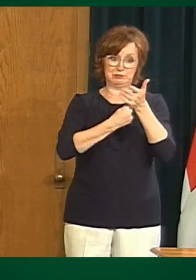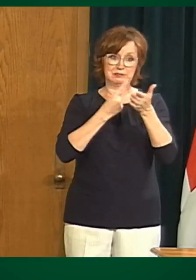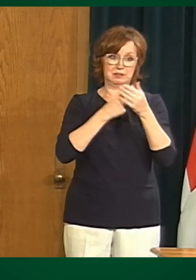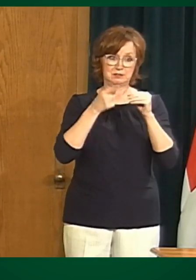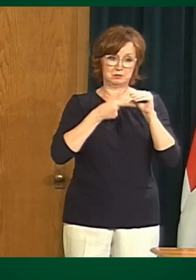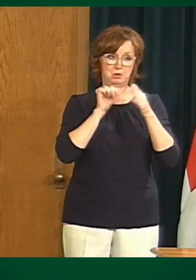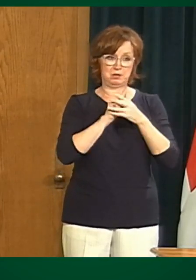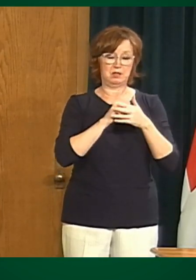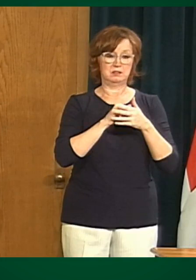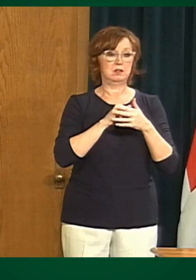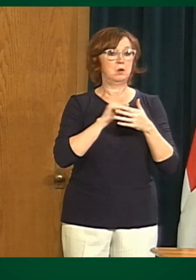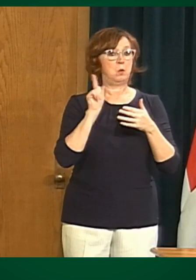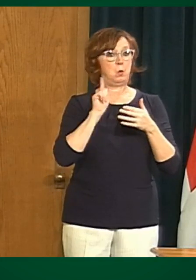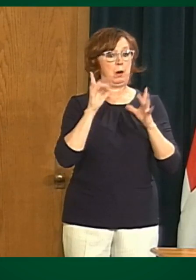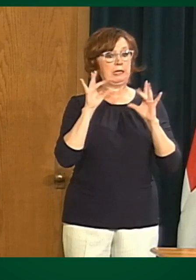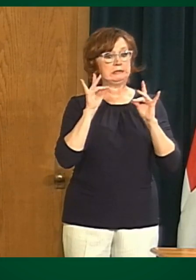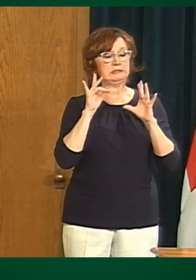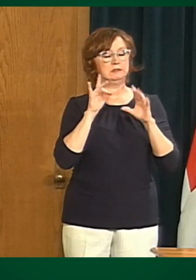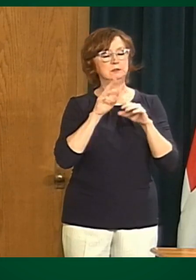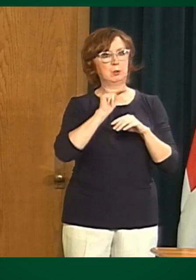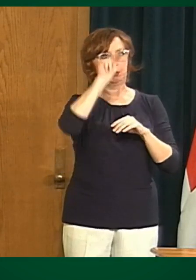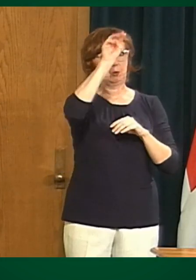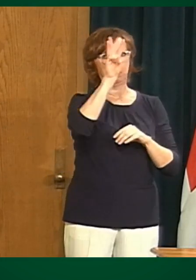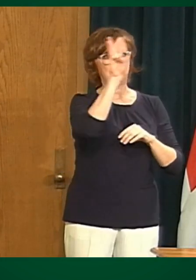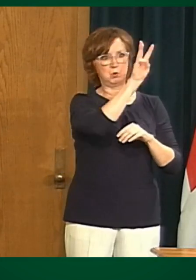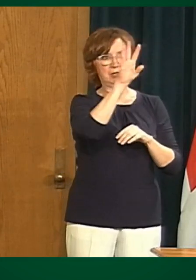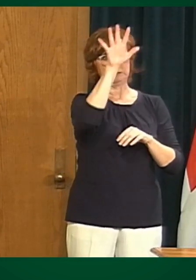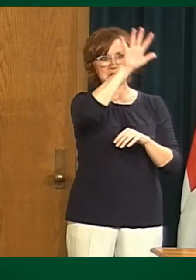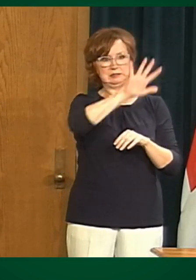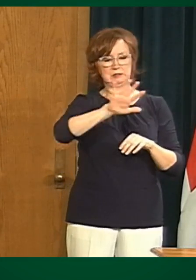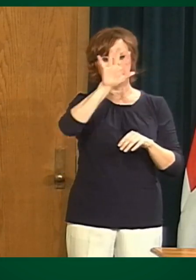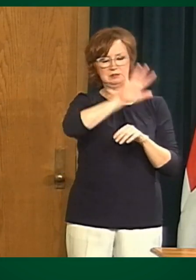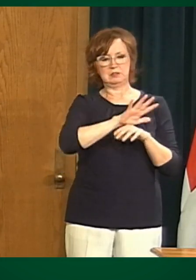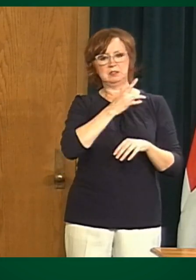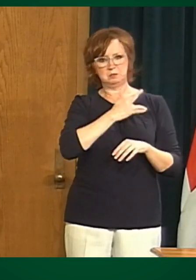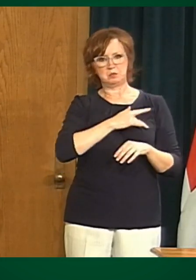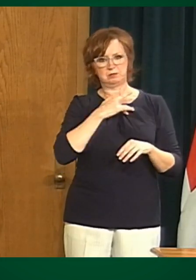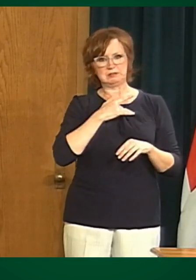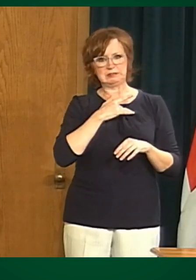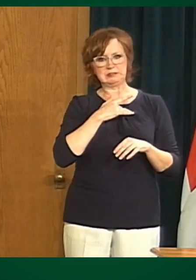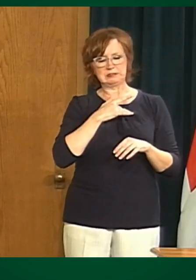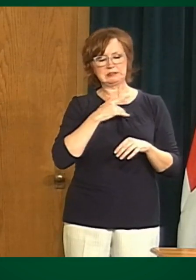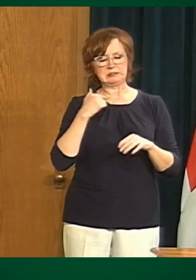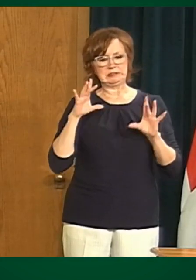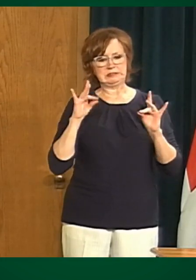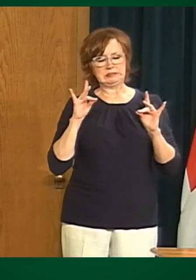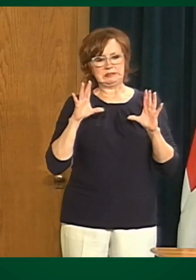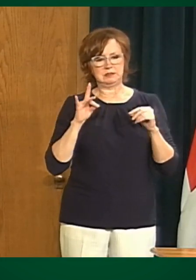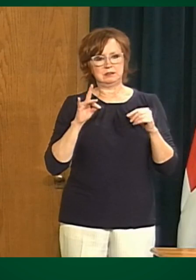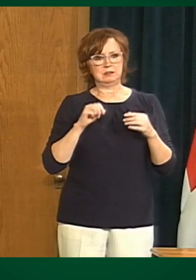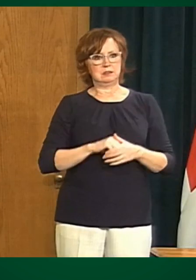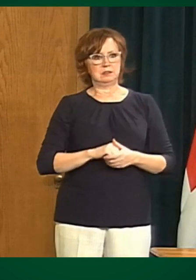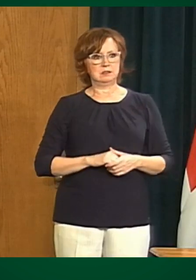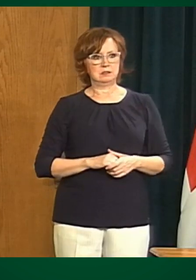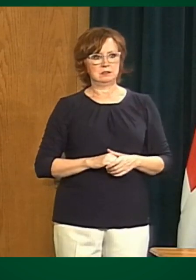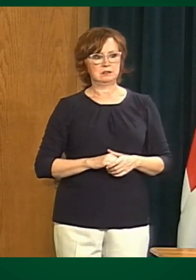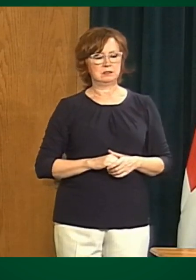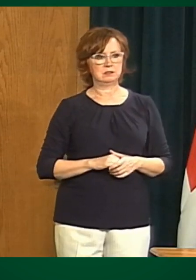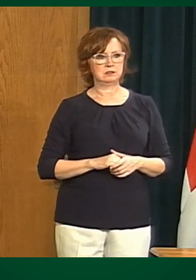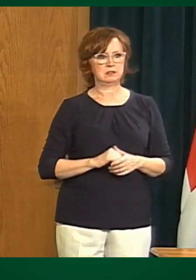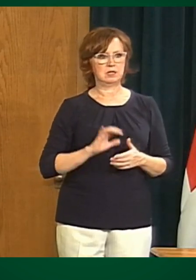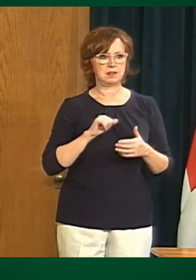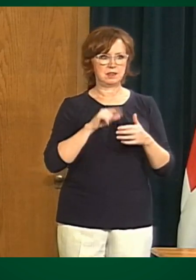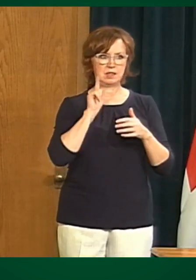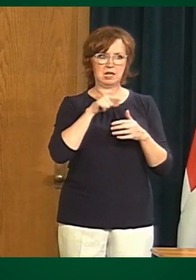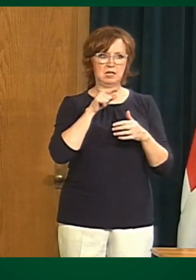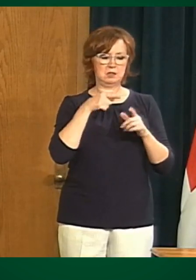our communities in the northwestern part of the province. This is one of the items as to why We held off even the consideration